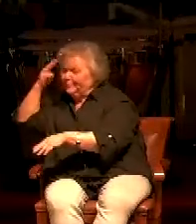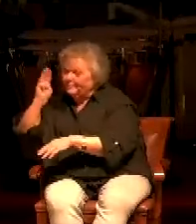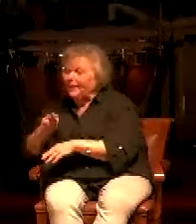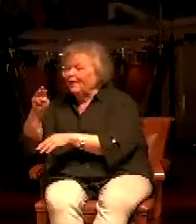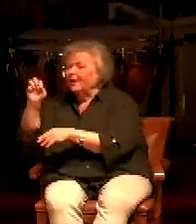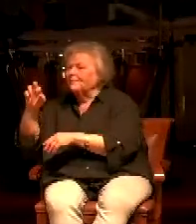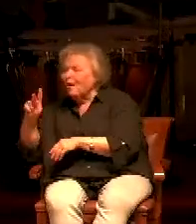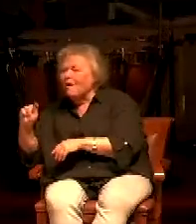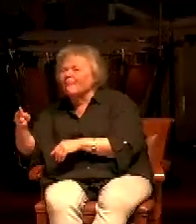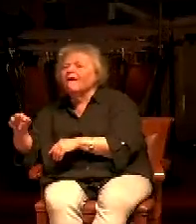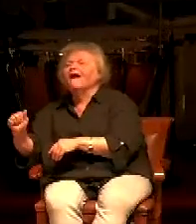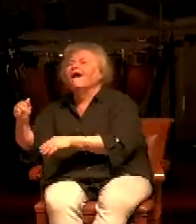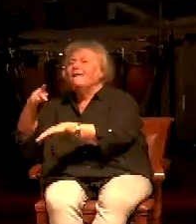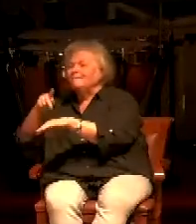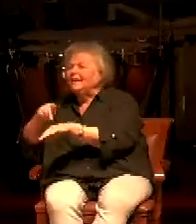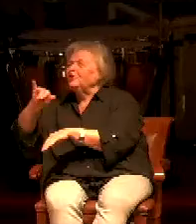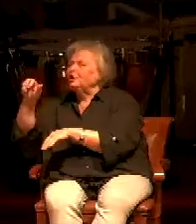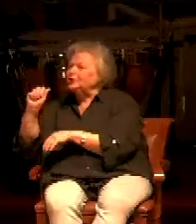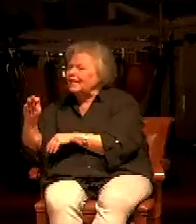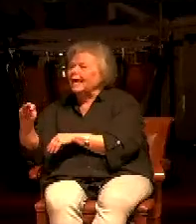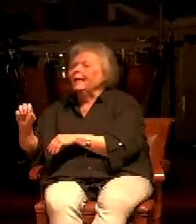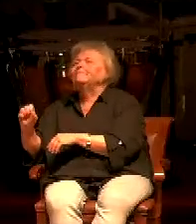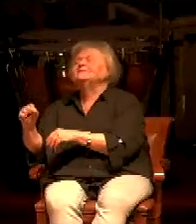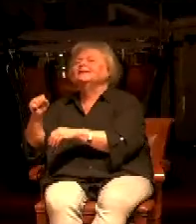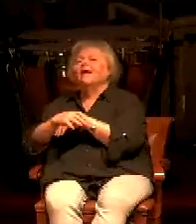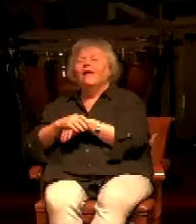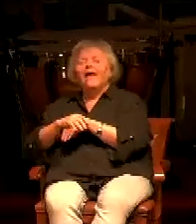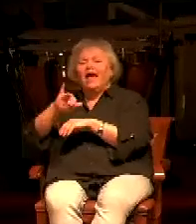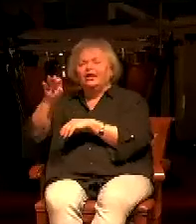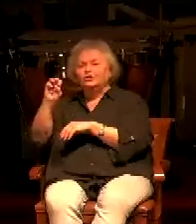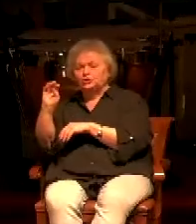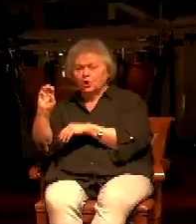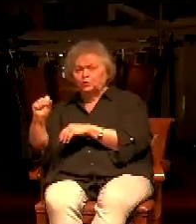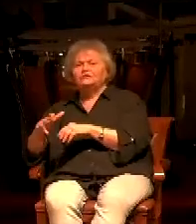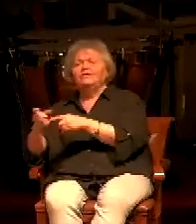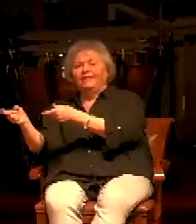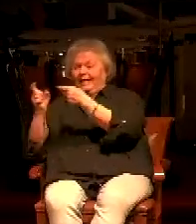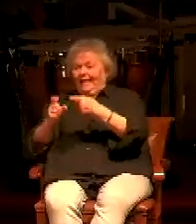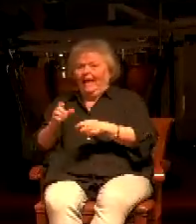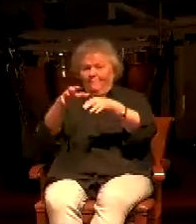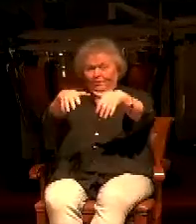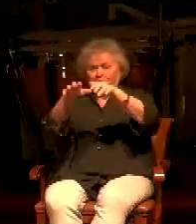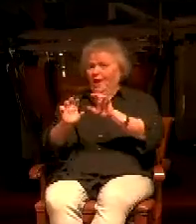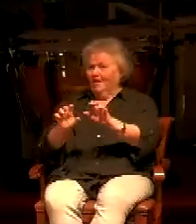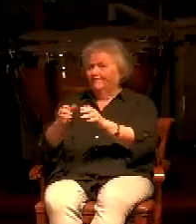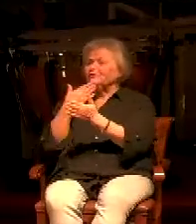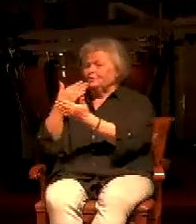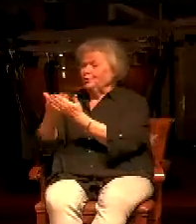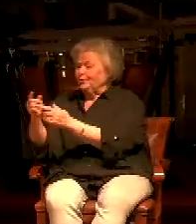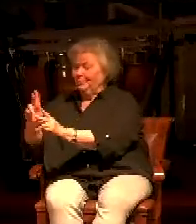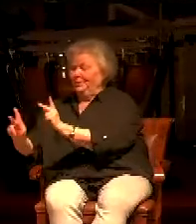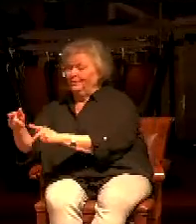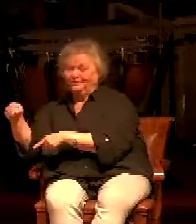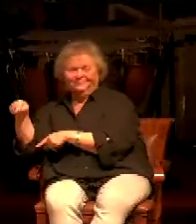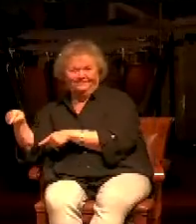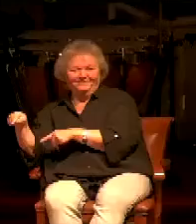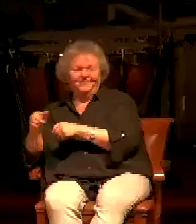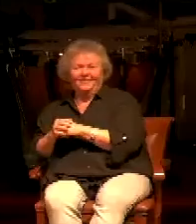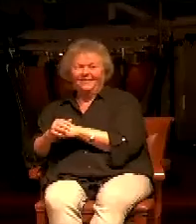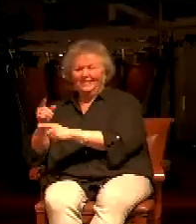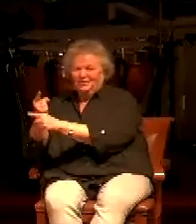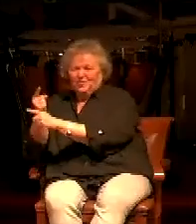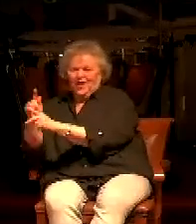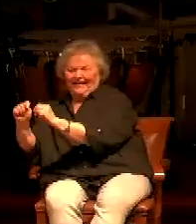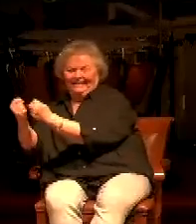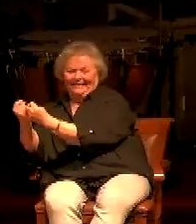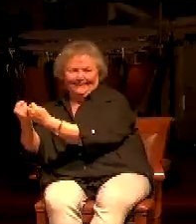Martha and Peter and James and Joseph of Arimathea, who would give up his tomb. These are the good guys. They're on the right side. And what we find